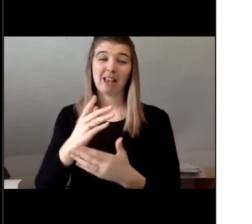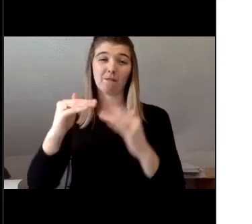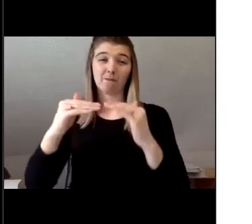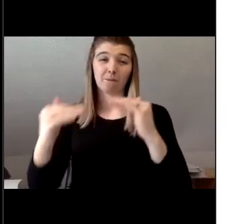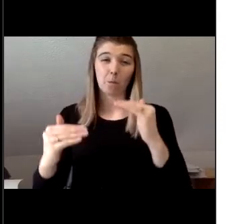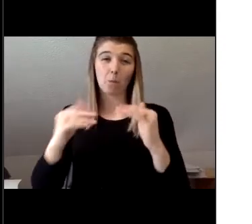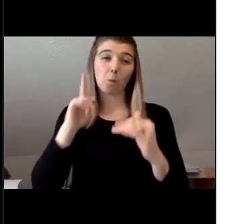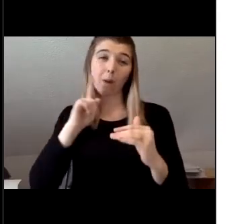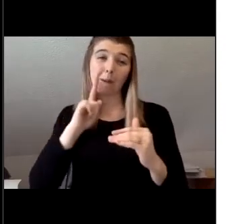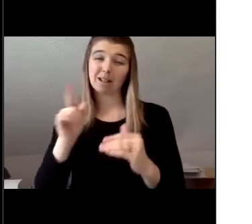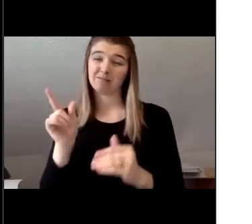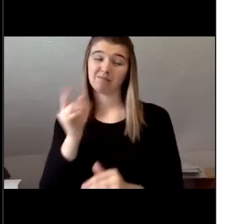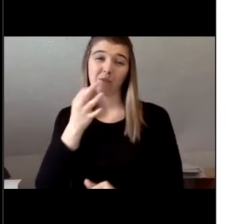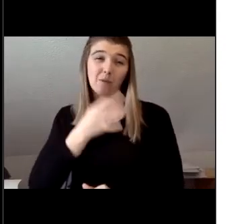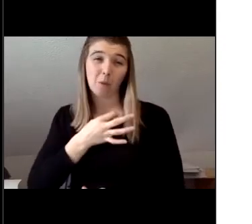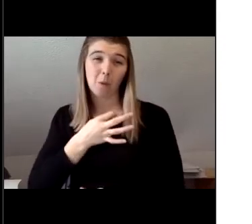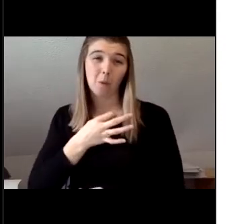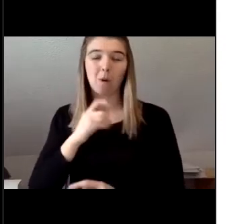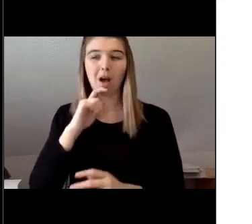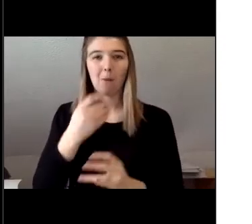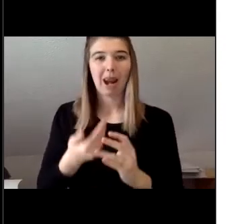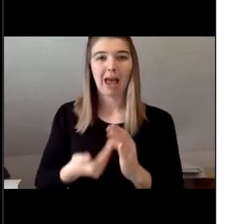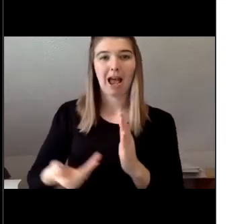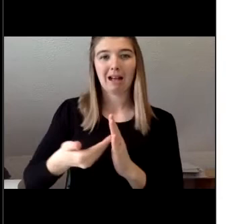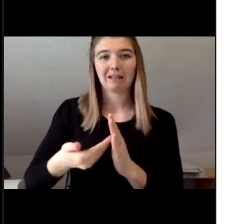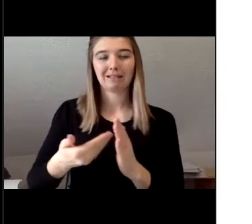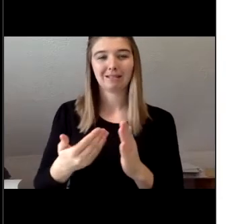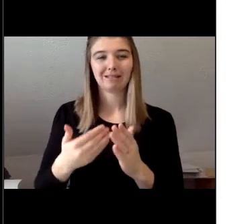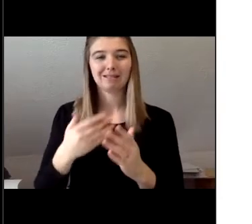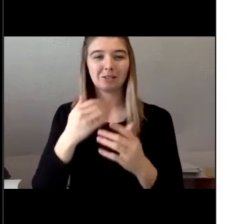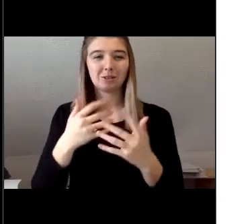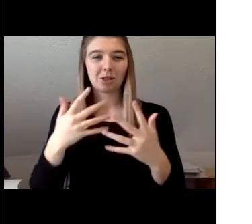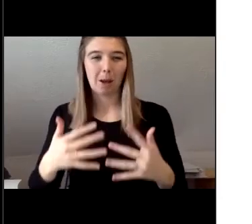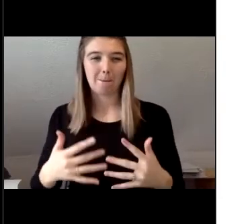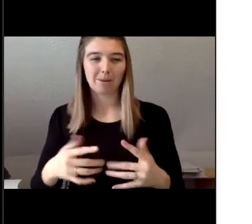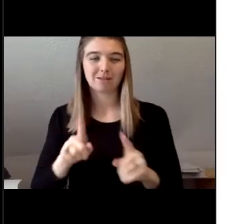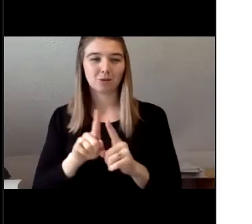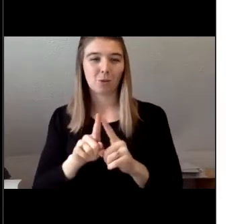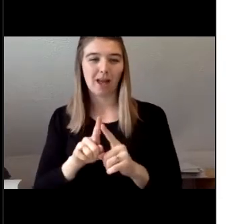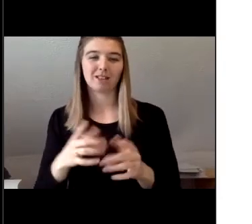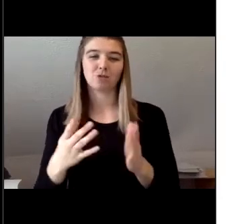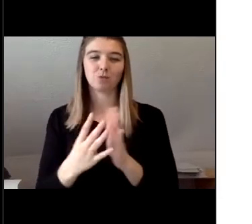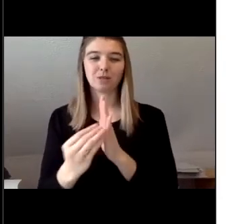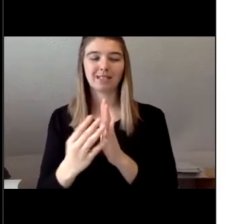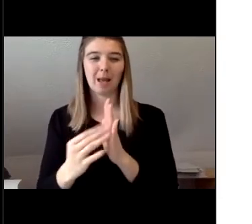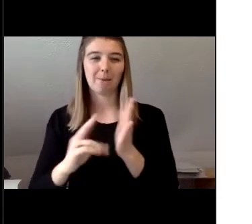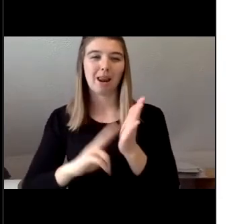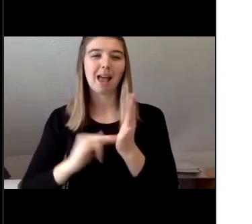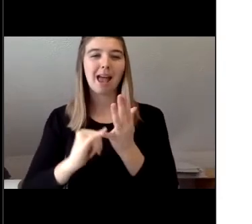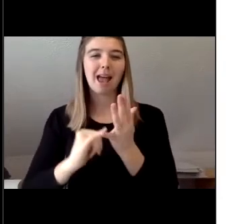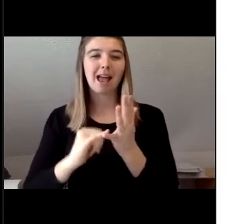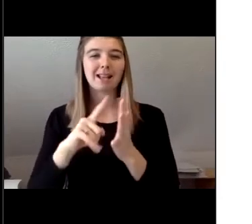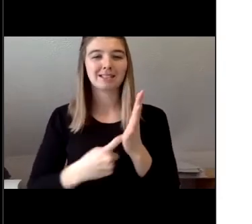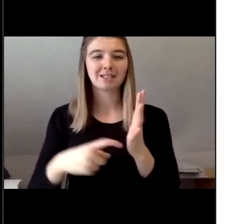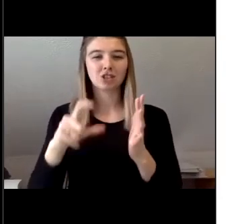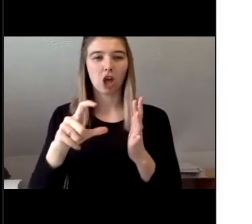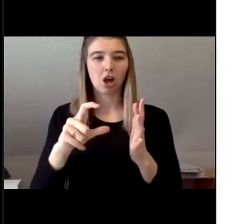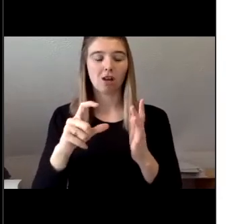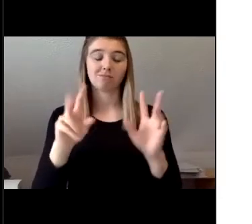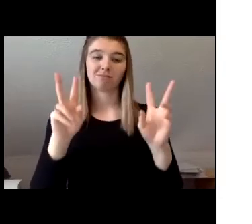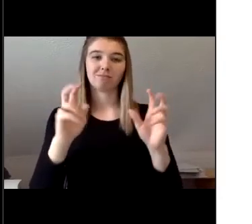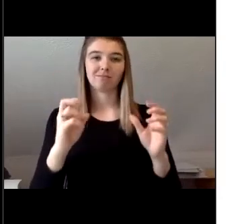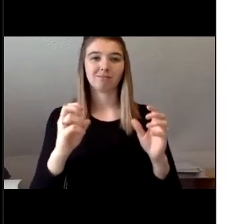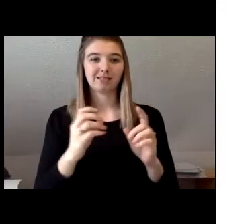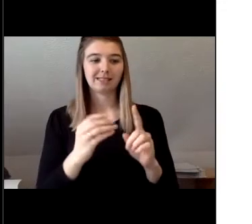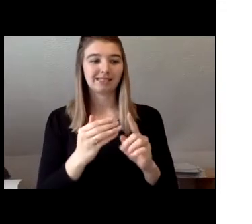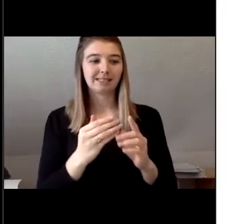complementary numbers to those that Gloria presented. At NSERC, our largest program, the Discovery Grants Program,